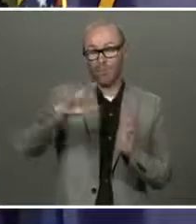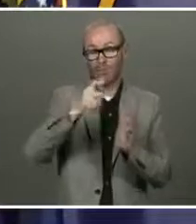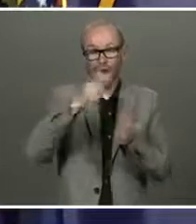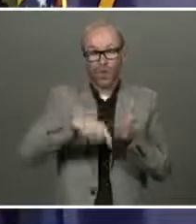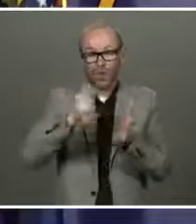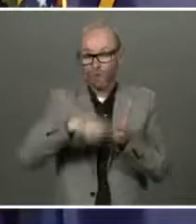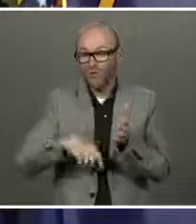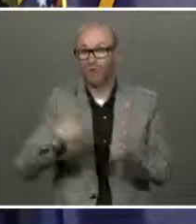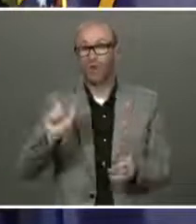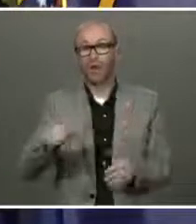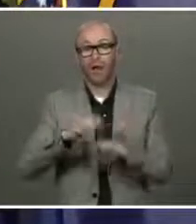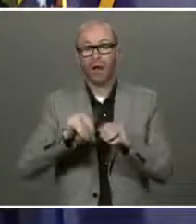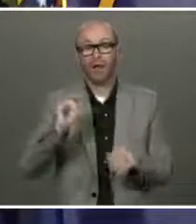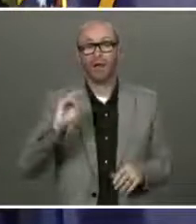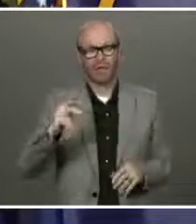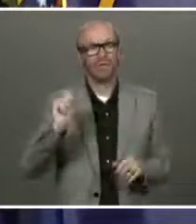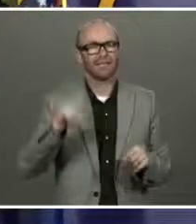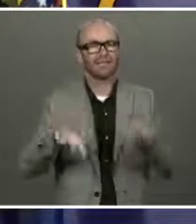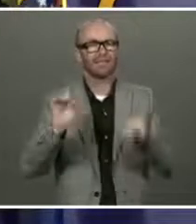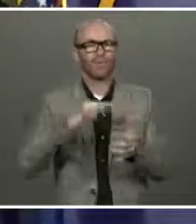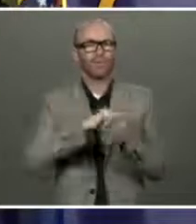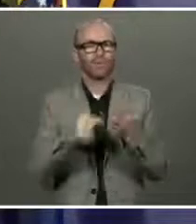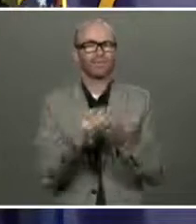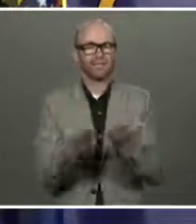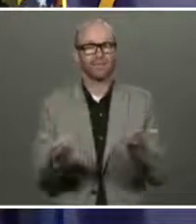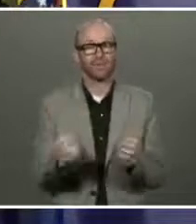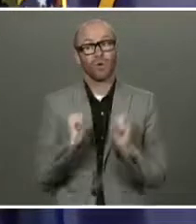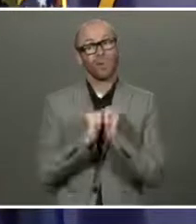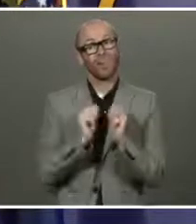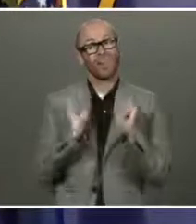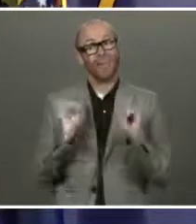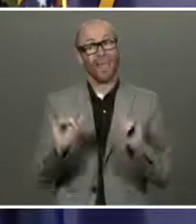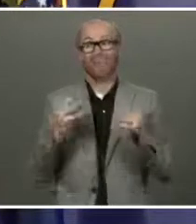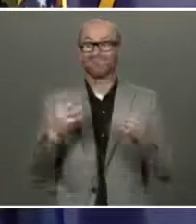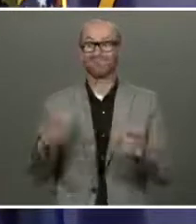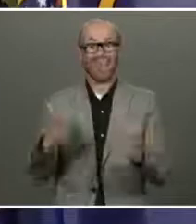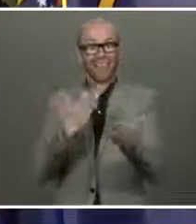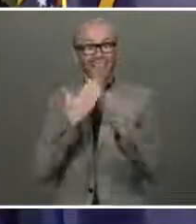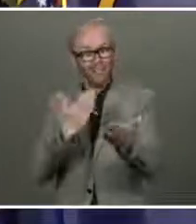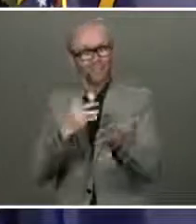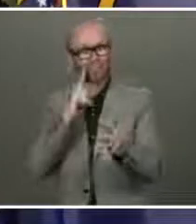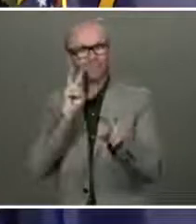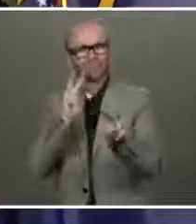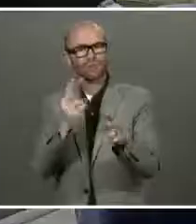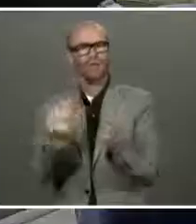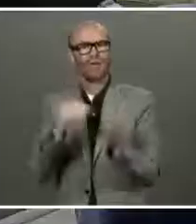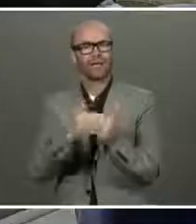that they have easy access to finding those. With that, thank you, and we look forward to seeing you again soon.